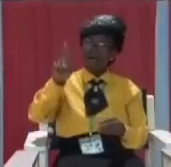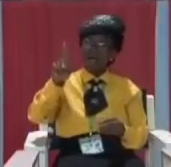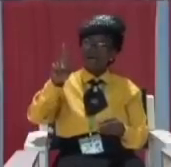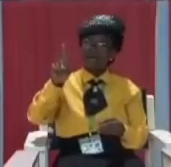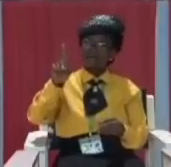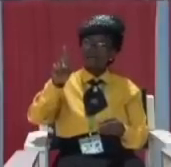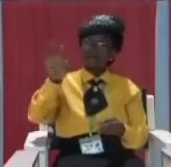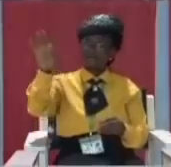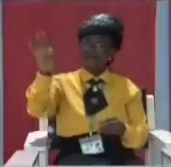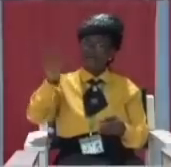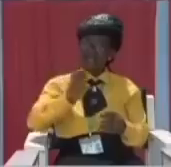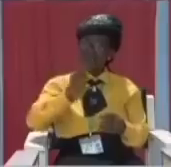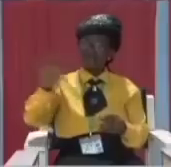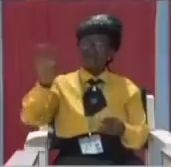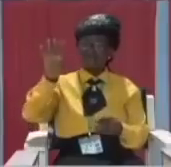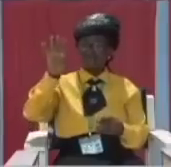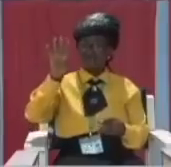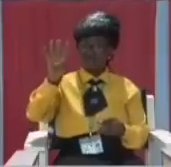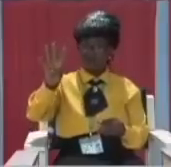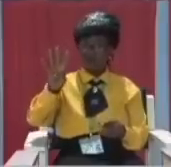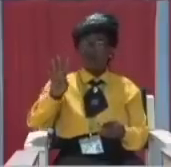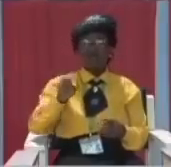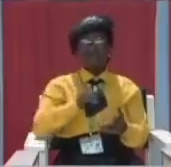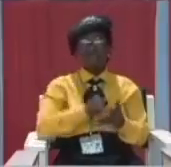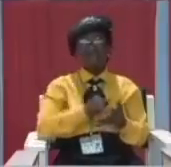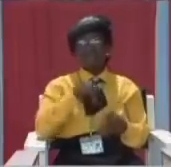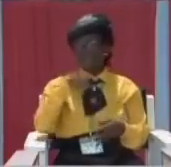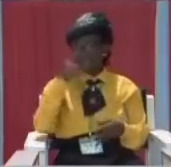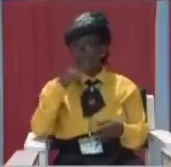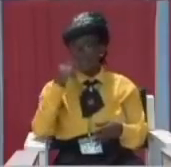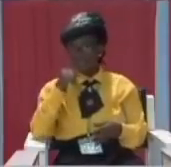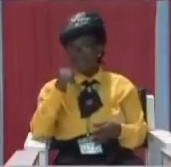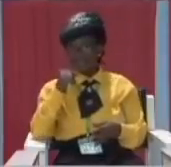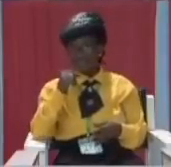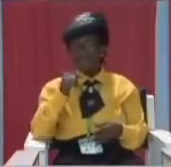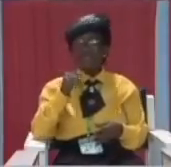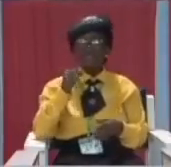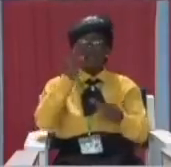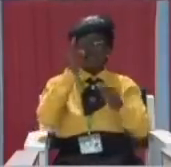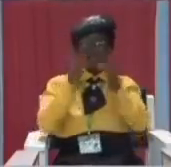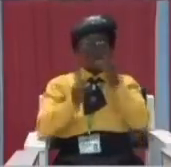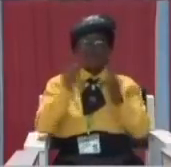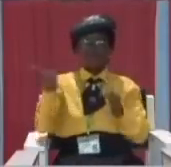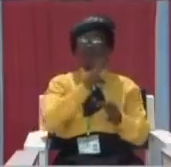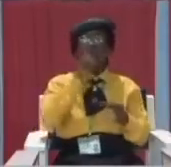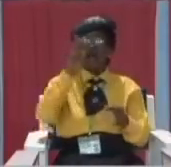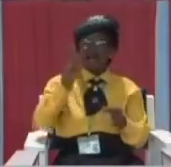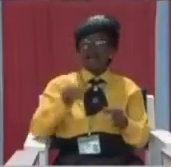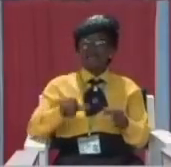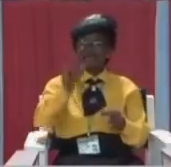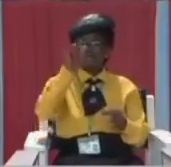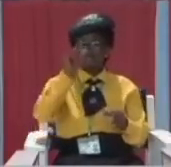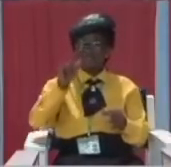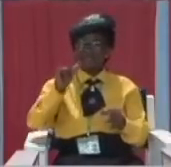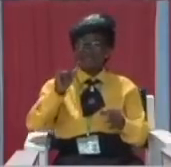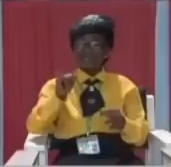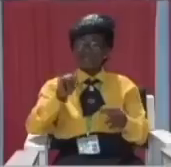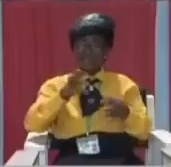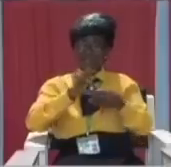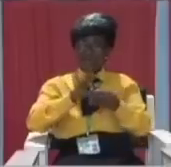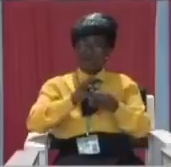Ecclesiastes chapter 9 verse 4. He says, if you are still connected to the living, if you are still